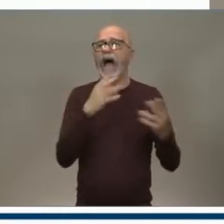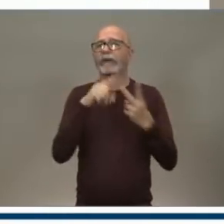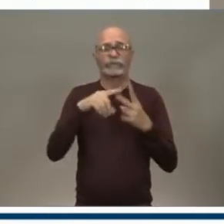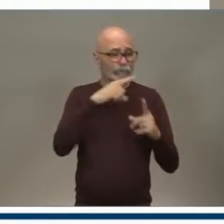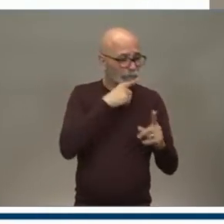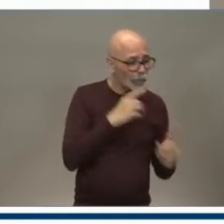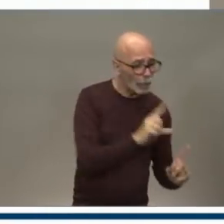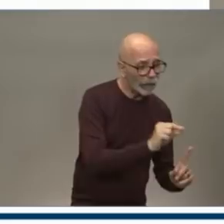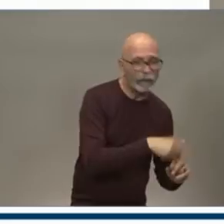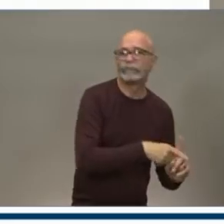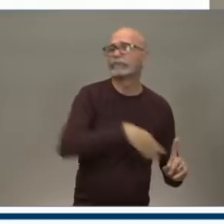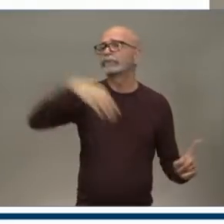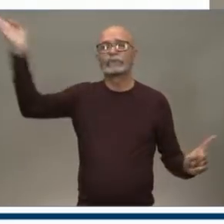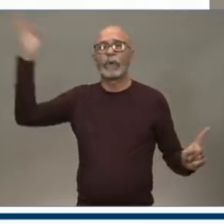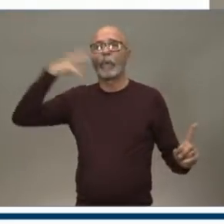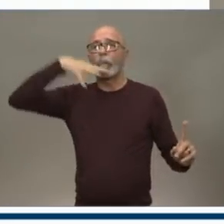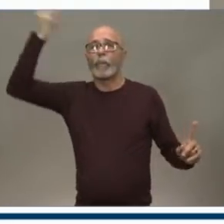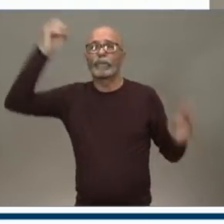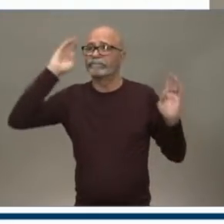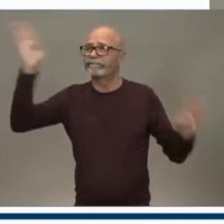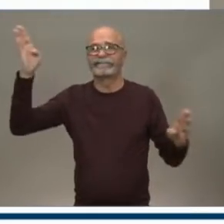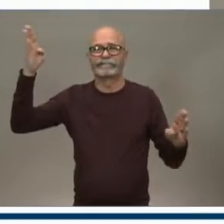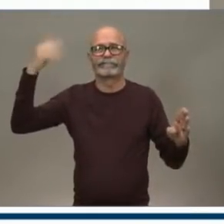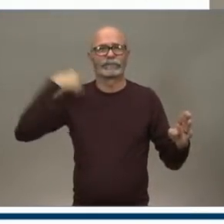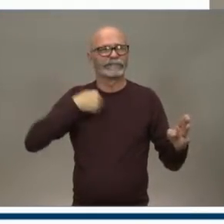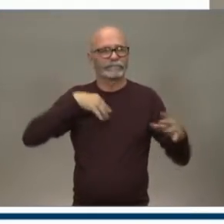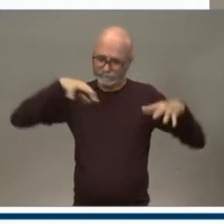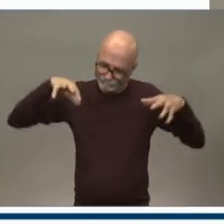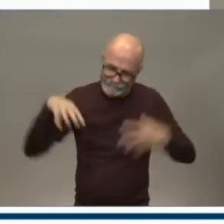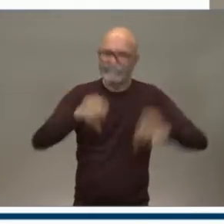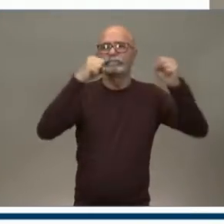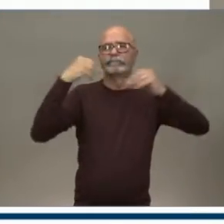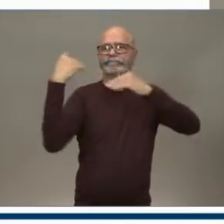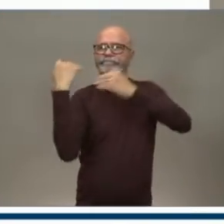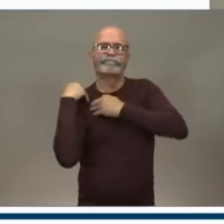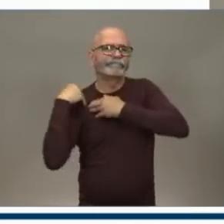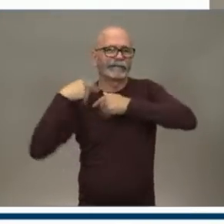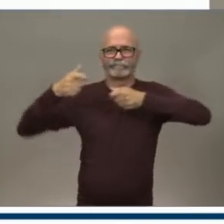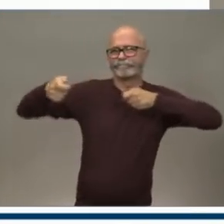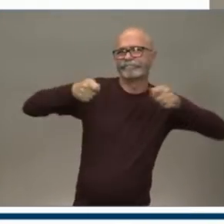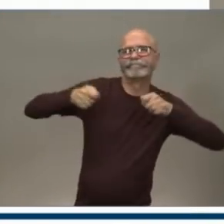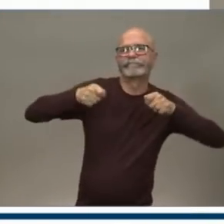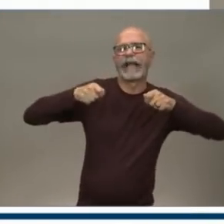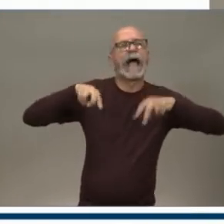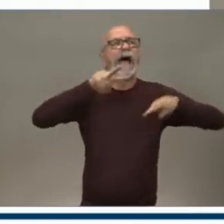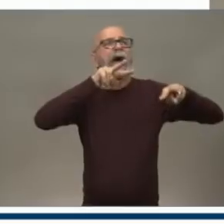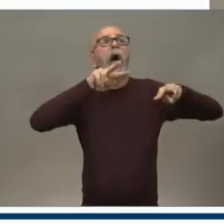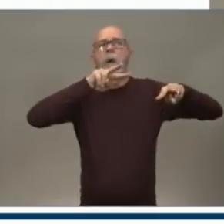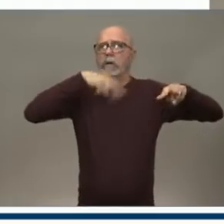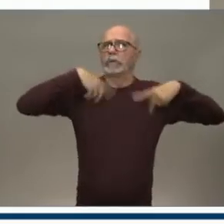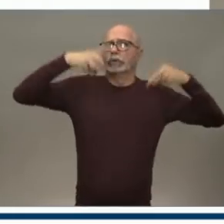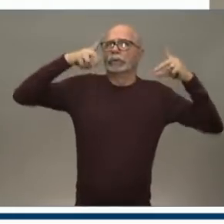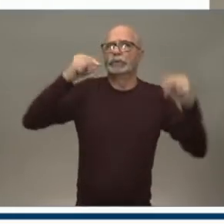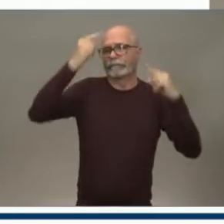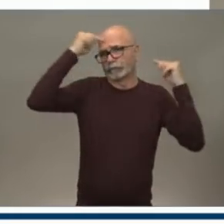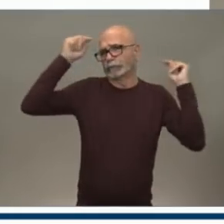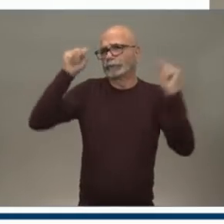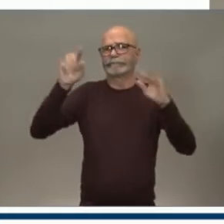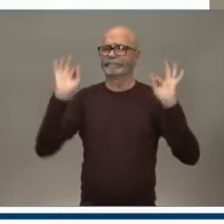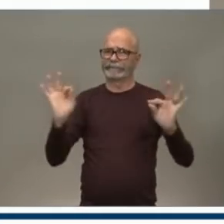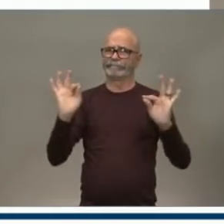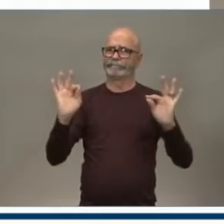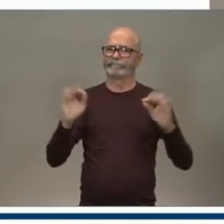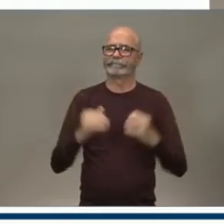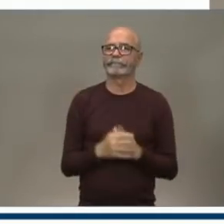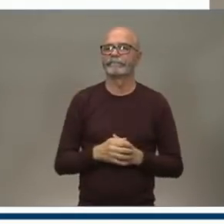by doing that, I firmly believe that we can put ourselves on that roller coaster that is a fairly gentle ride in